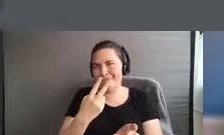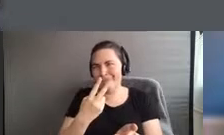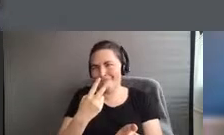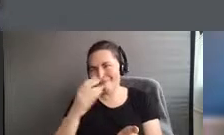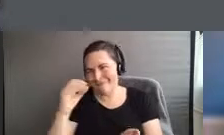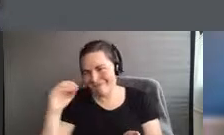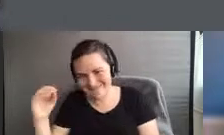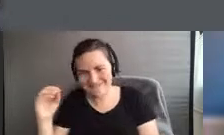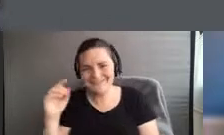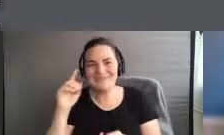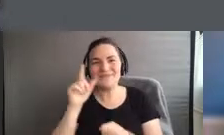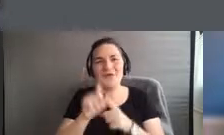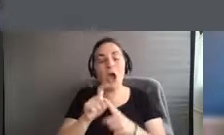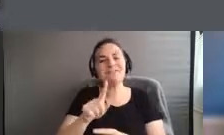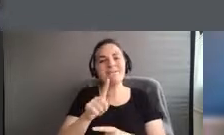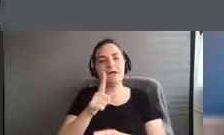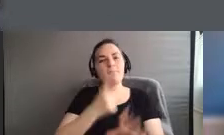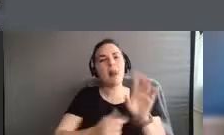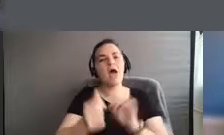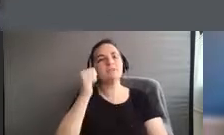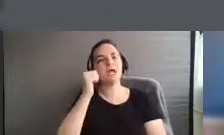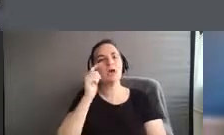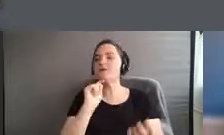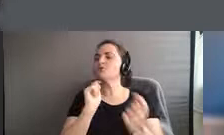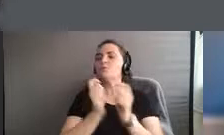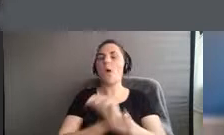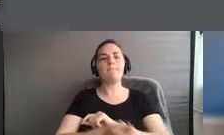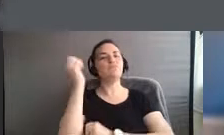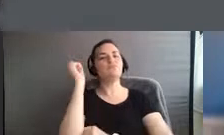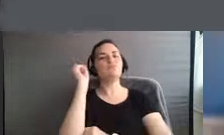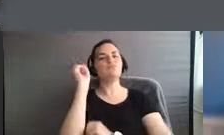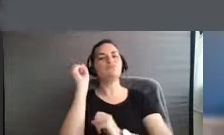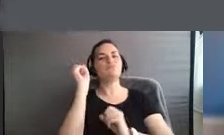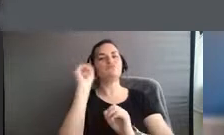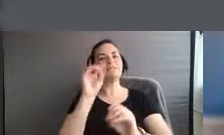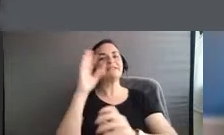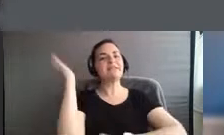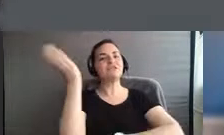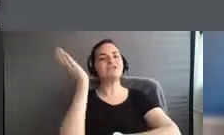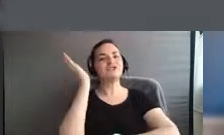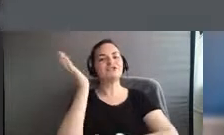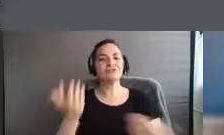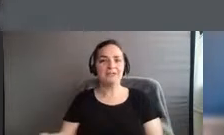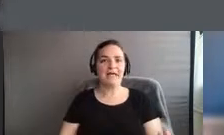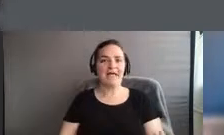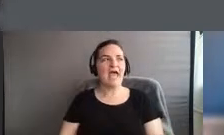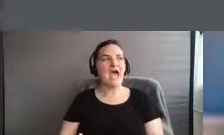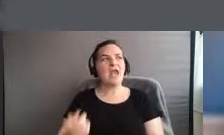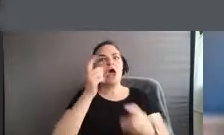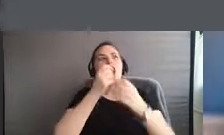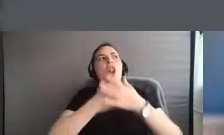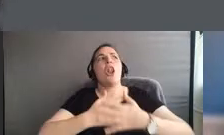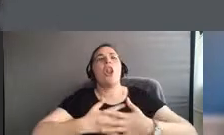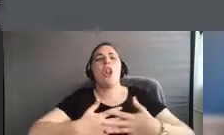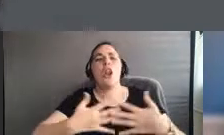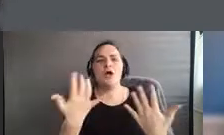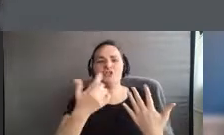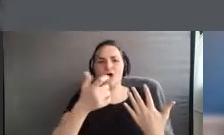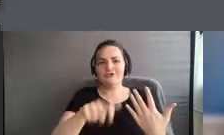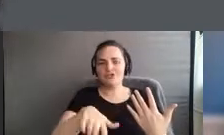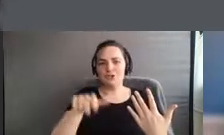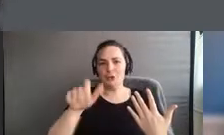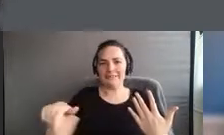presentation. And what a lot of students did was they wrote an essay and read out